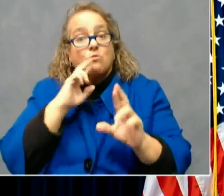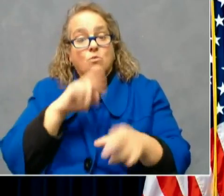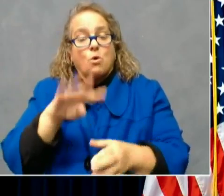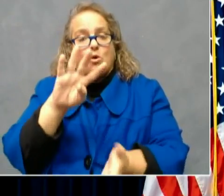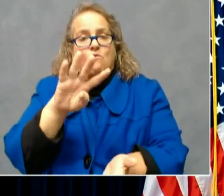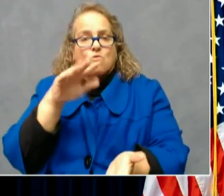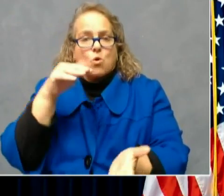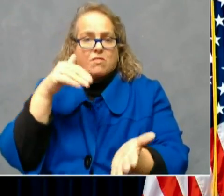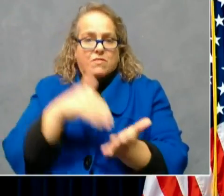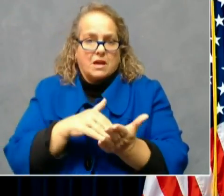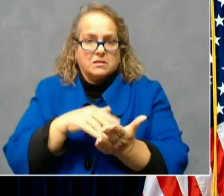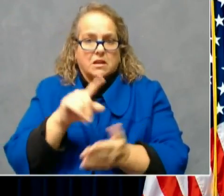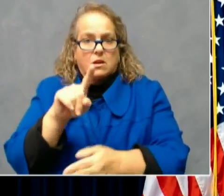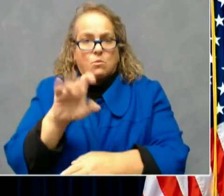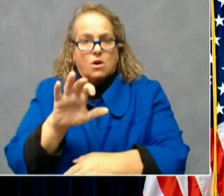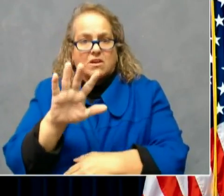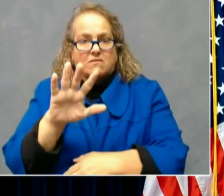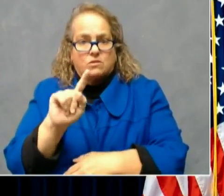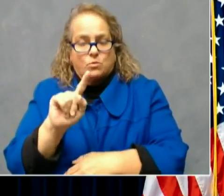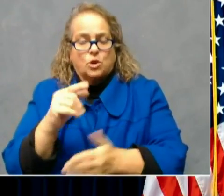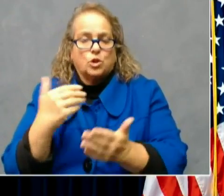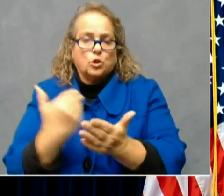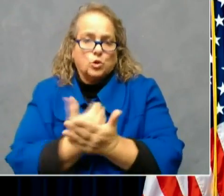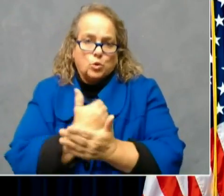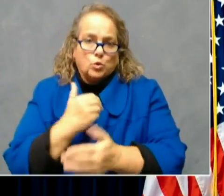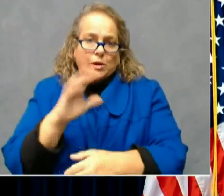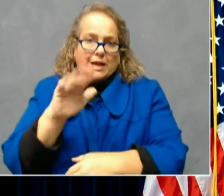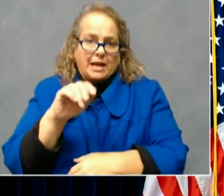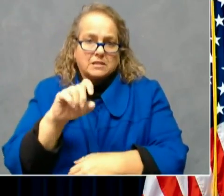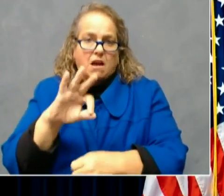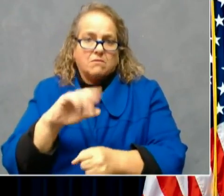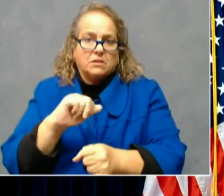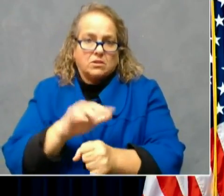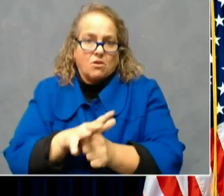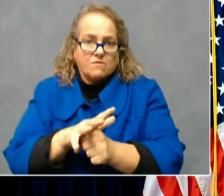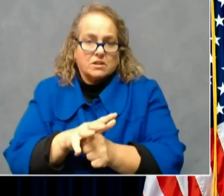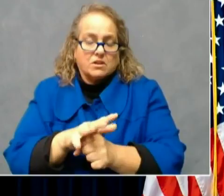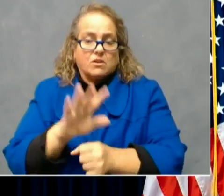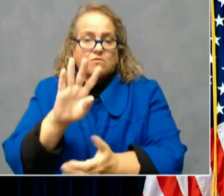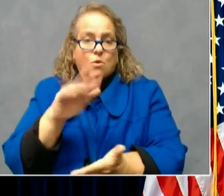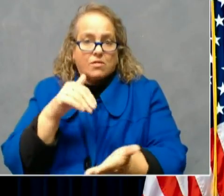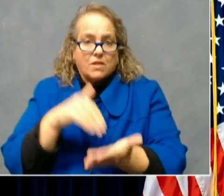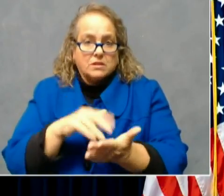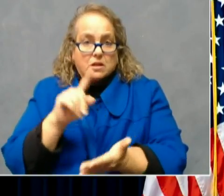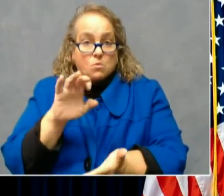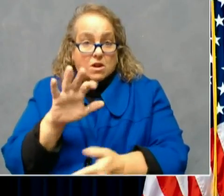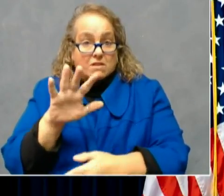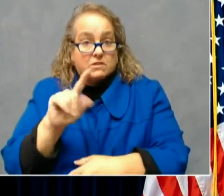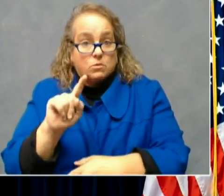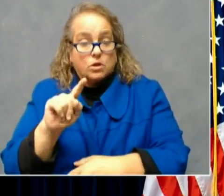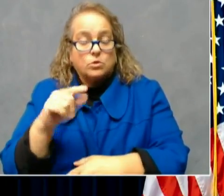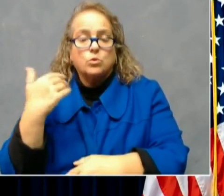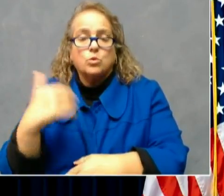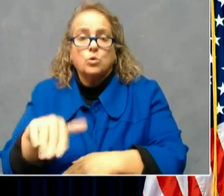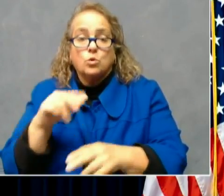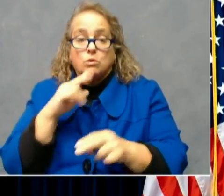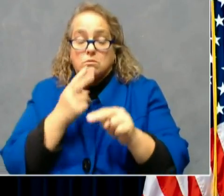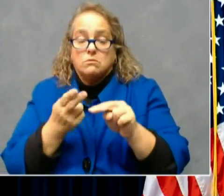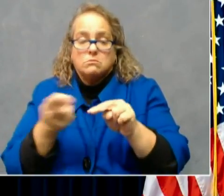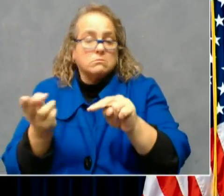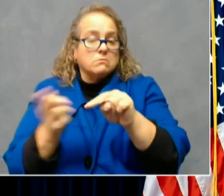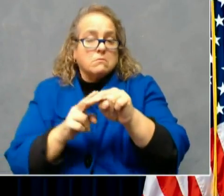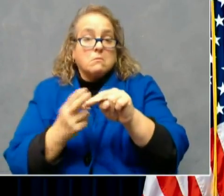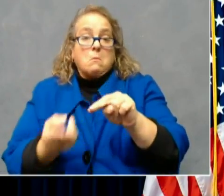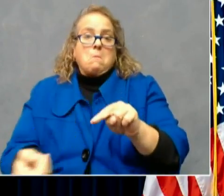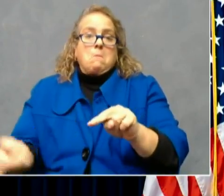4,151 new cases of the coronavirus. This is exponential growth. Remember how we talked about